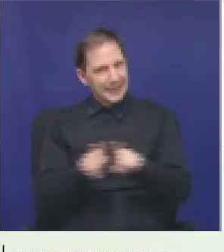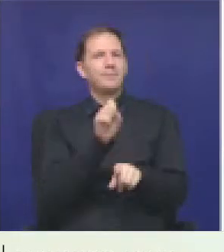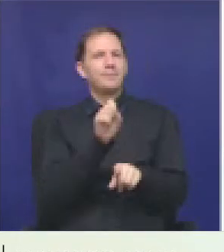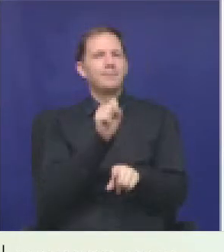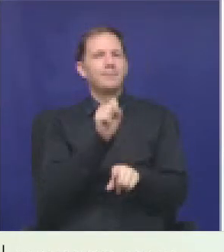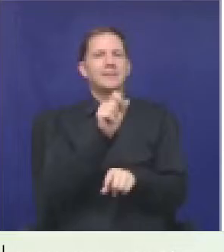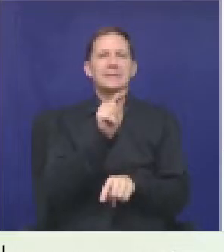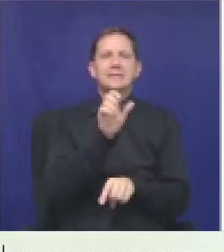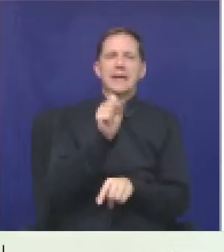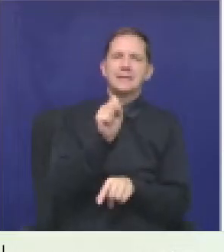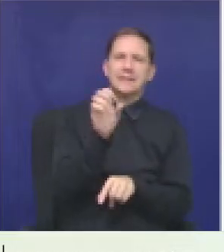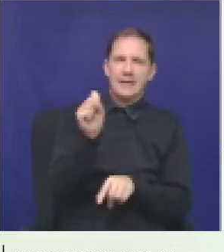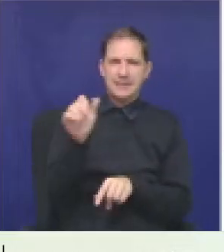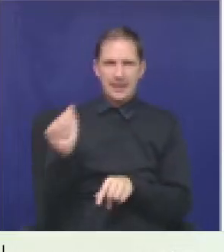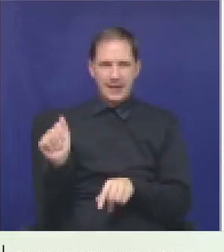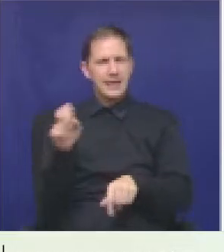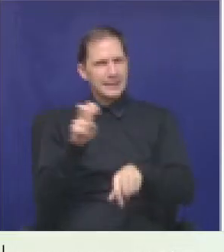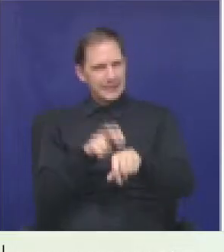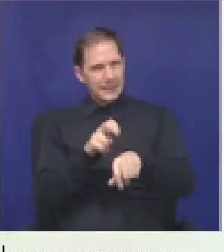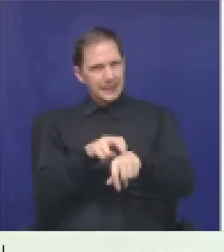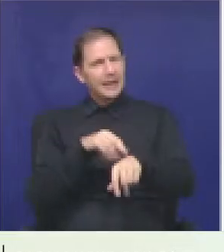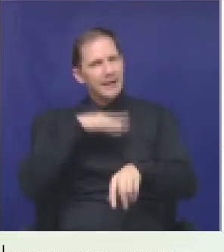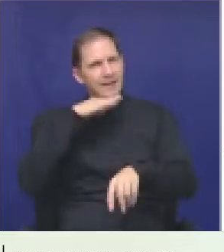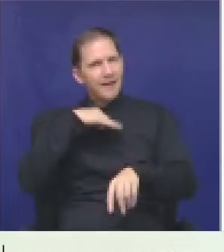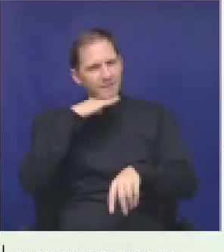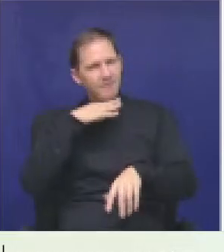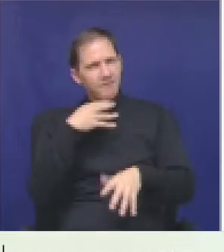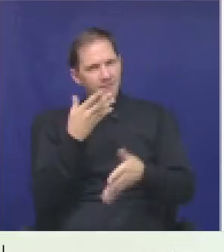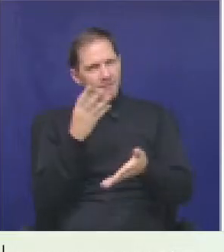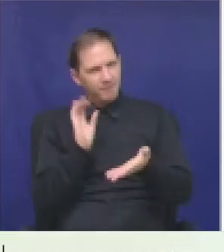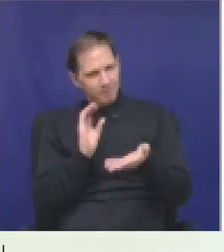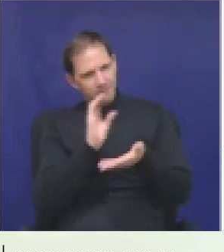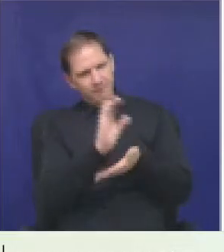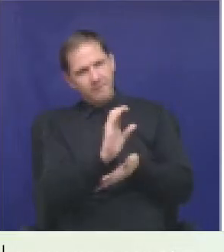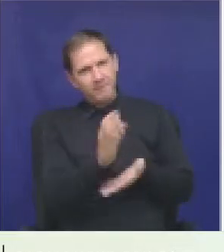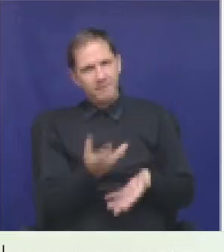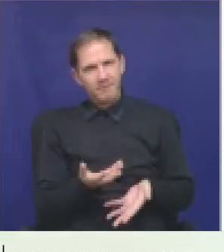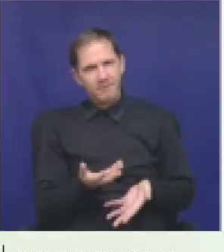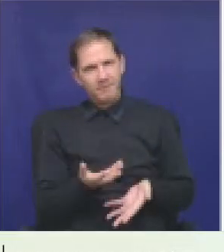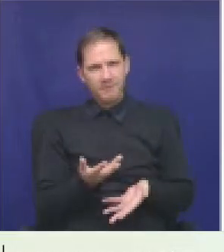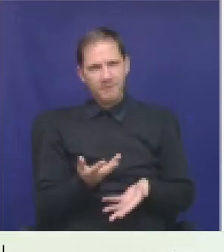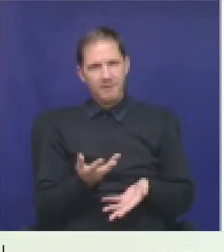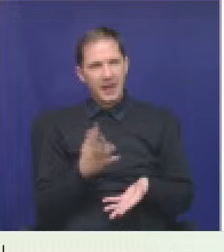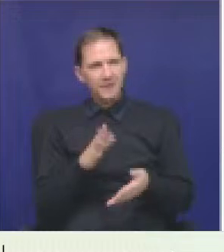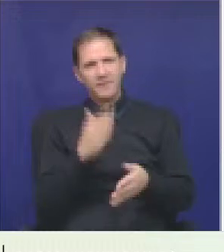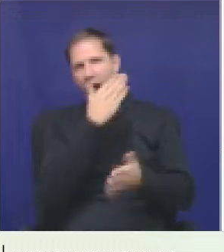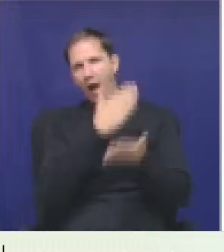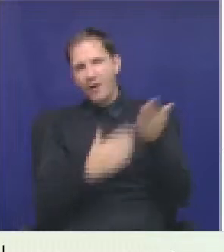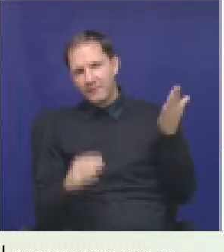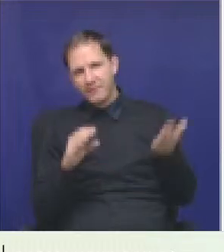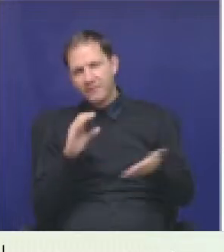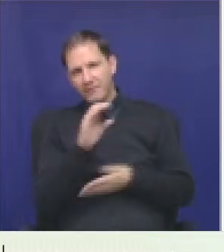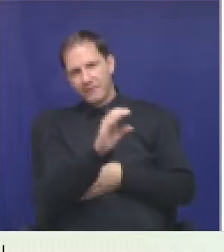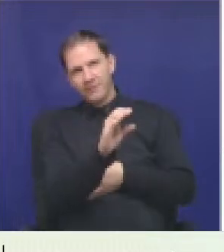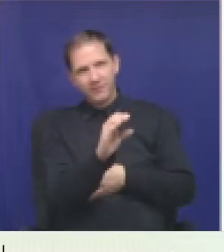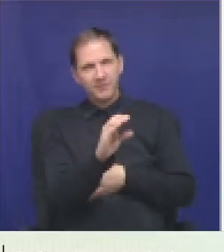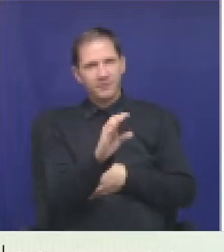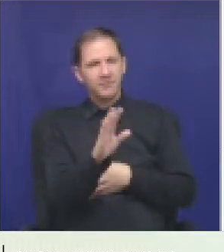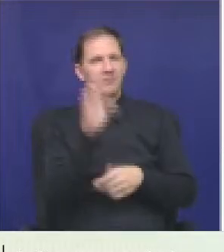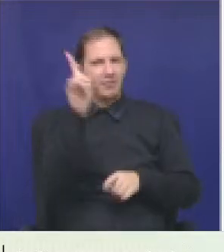the statistician general tells us. The institution is badly, badly